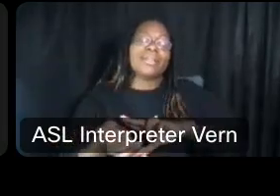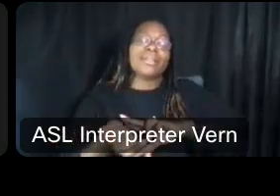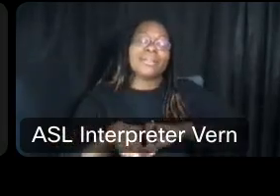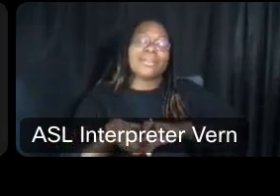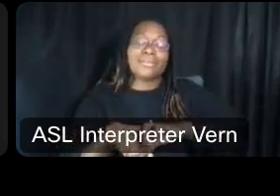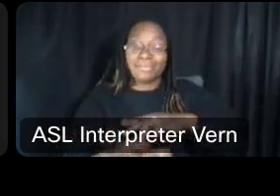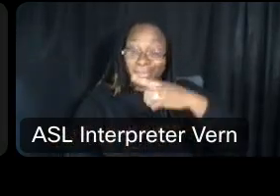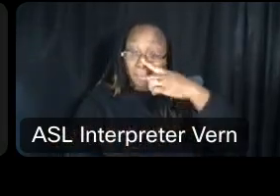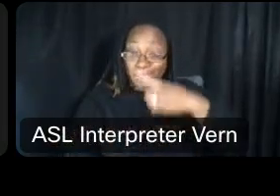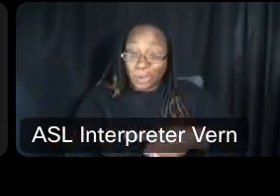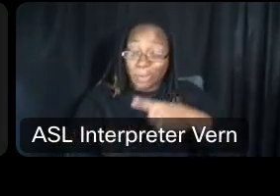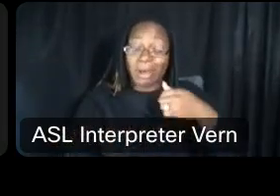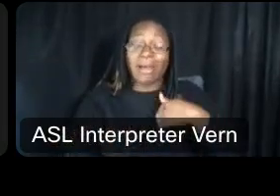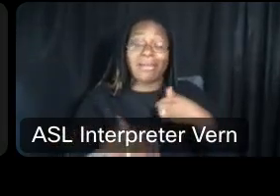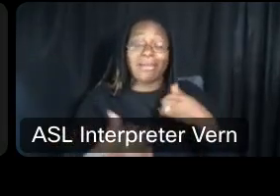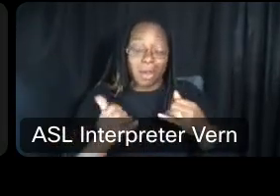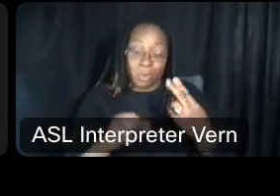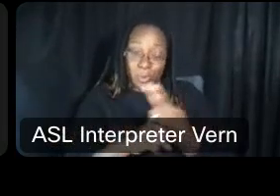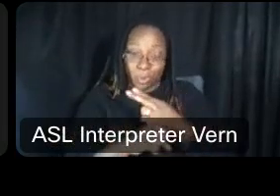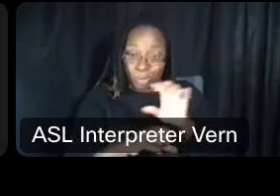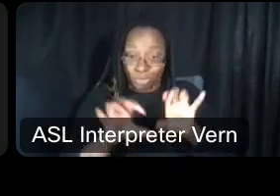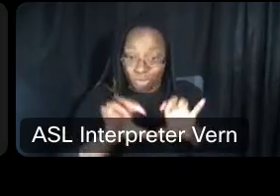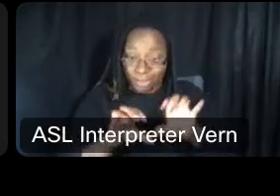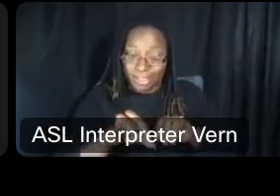us know where you're joining us from today.